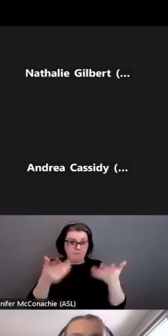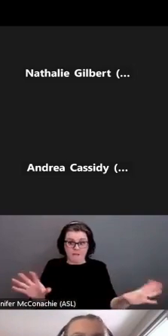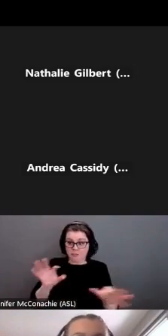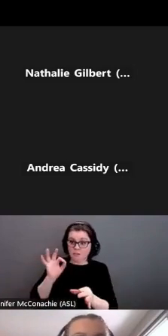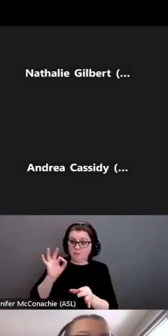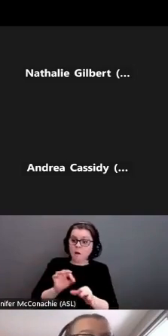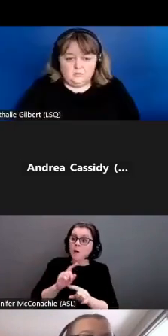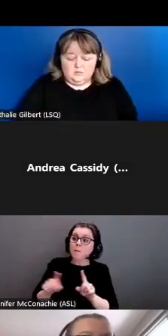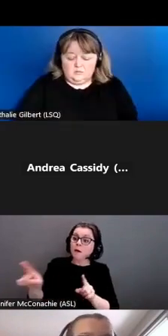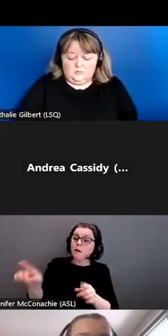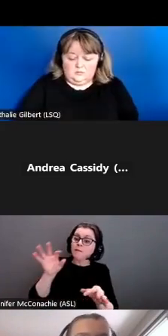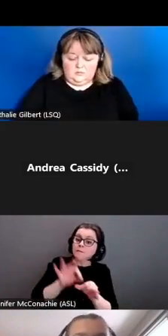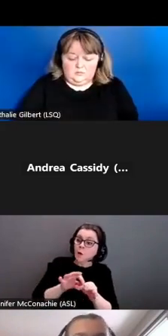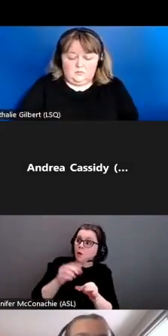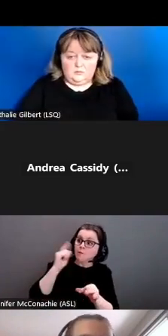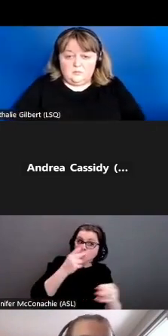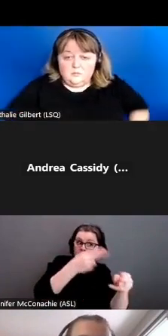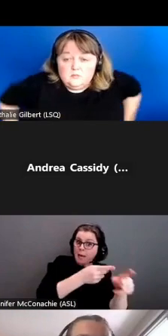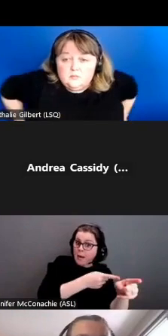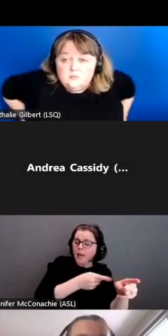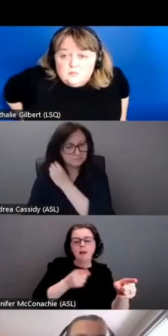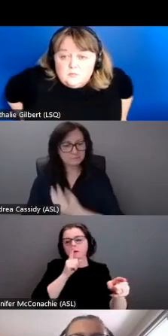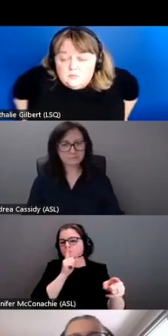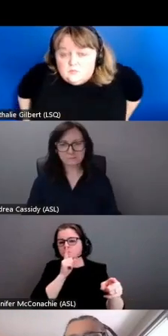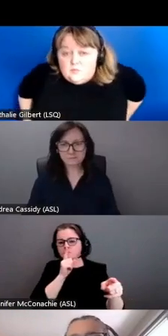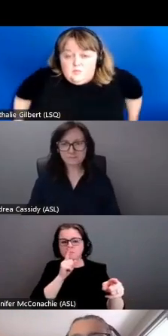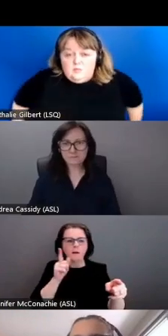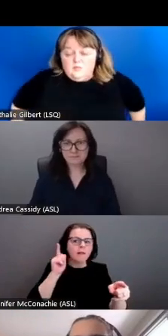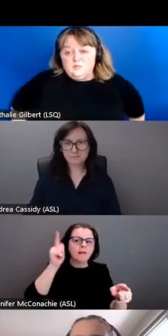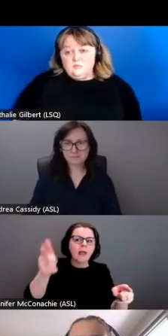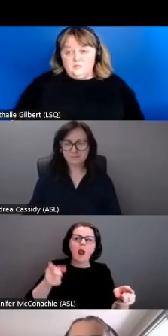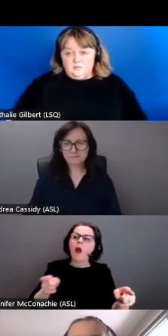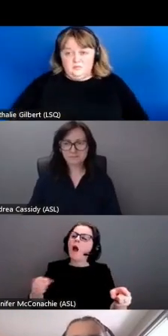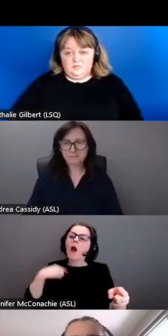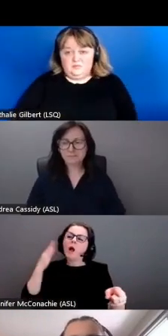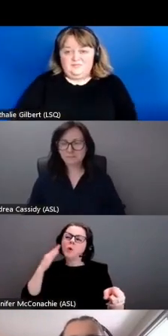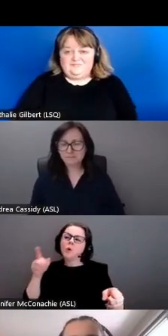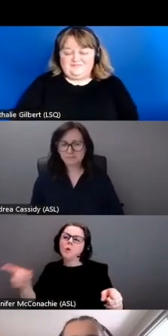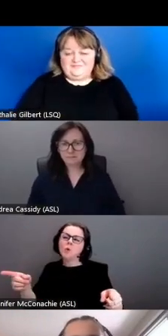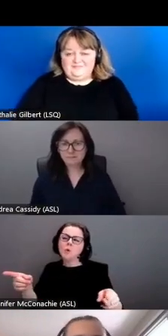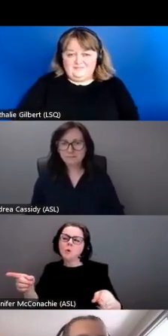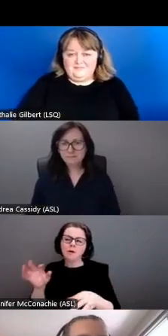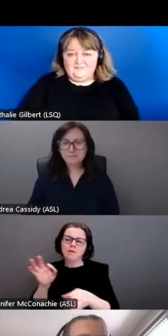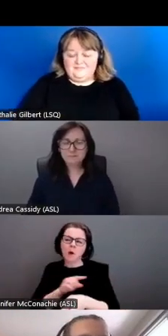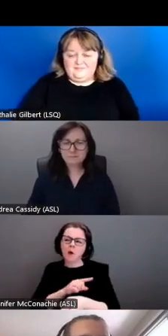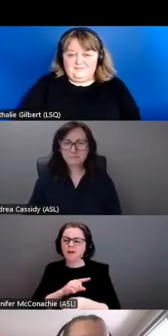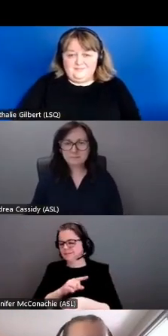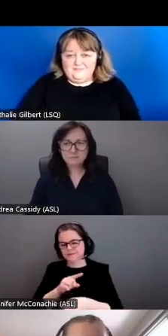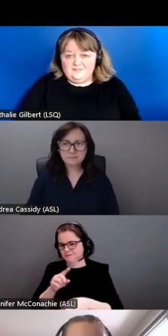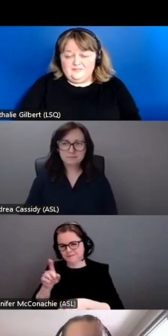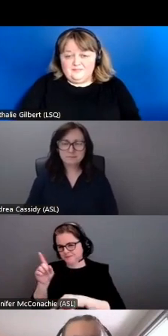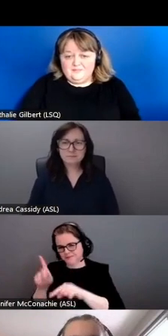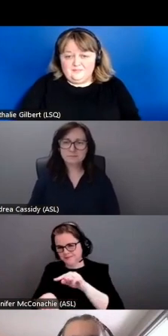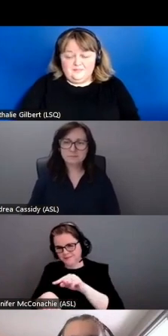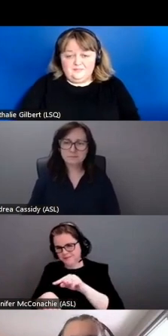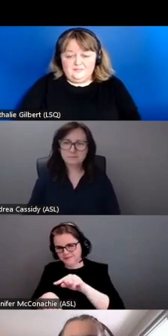never be used against you in various situations. And I like to mention this because it is not always a